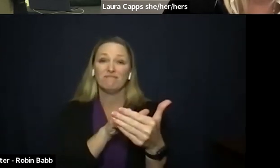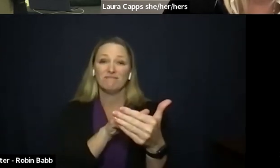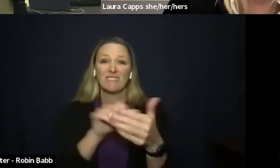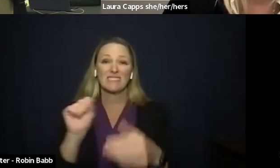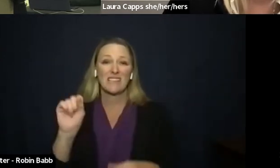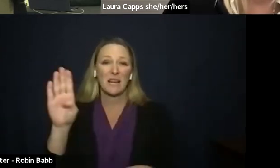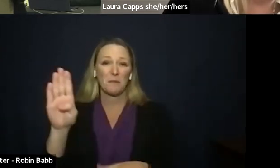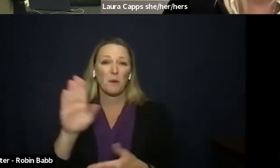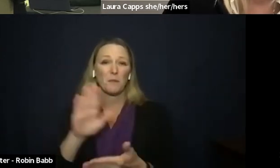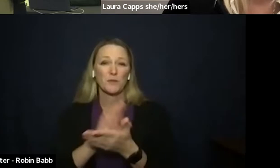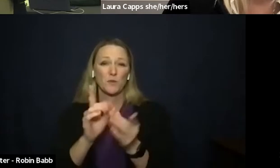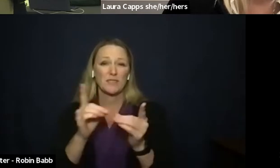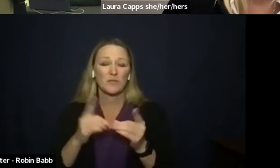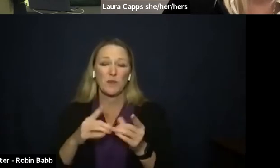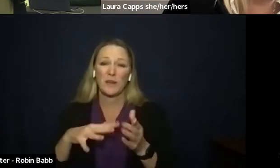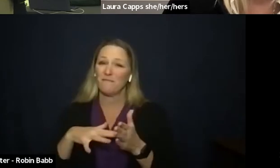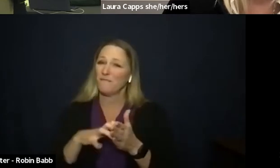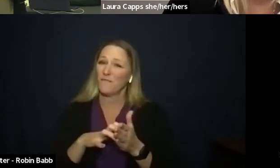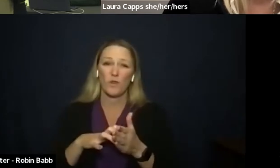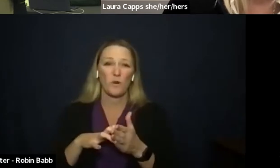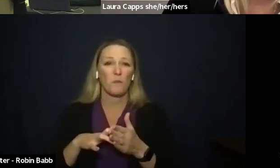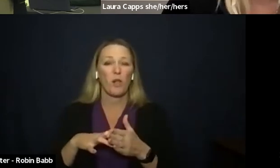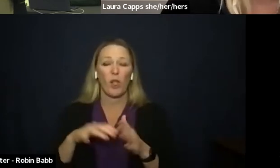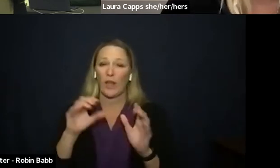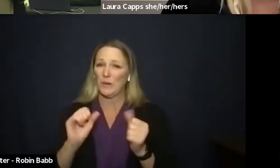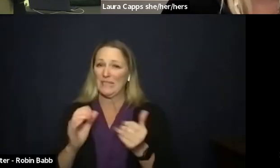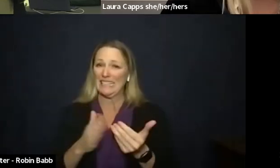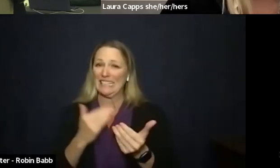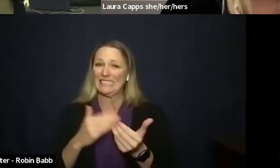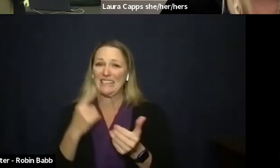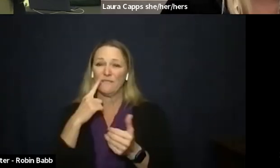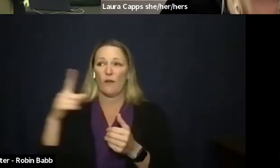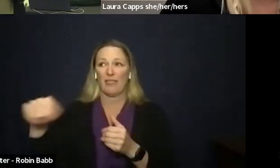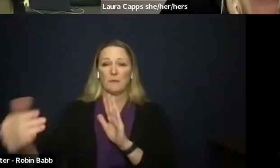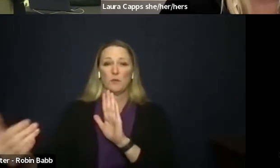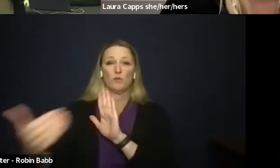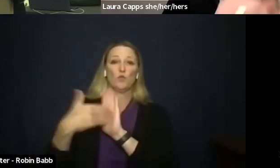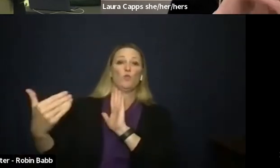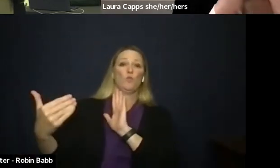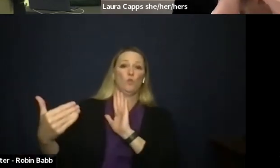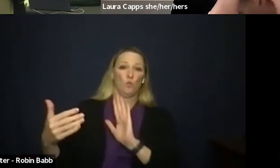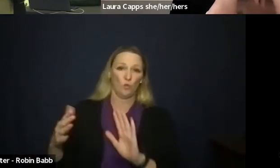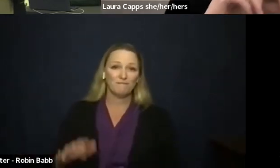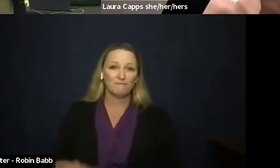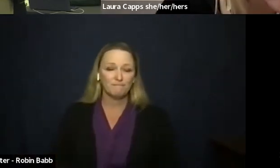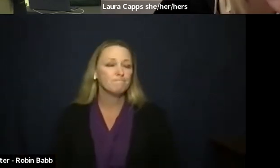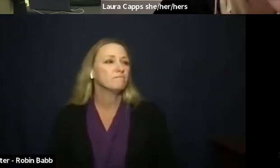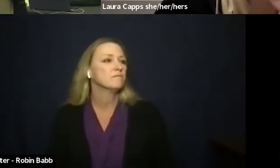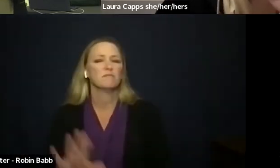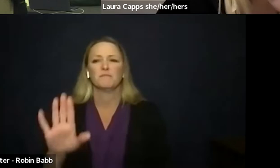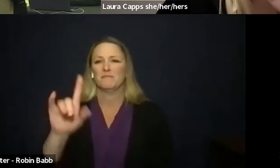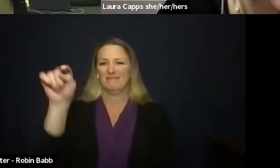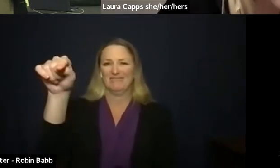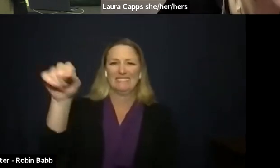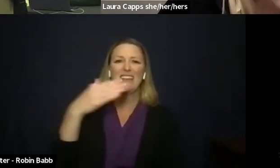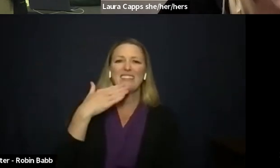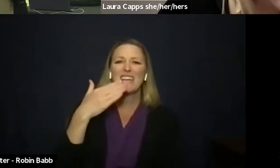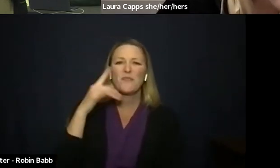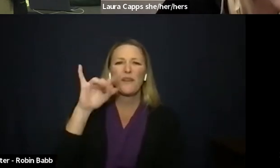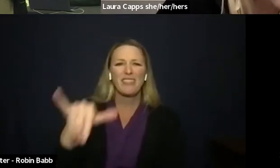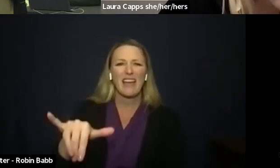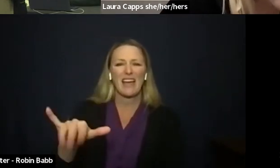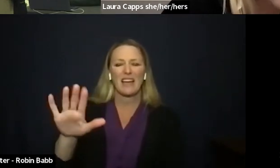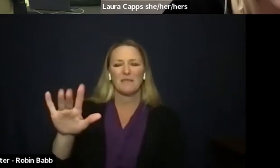than a lawsuit thank you and a comment i just had to come to to the to that so thank you for